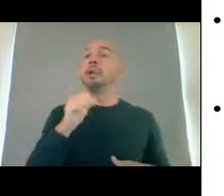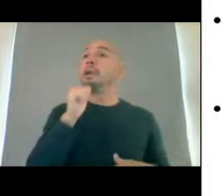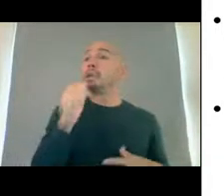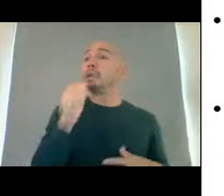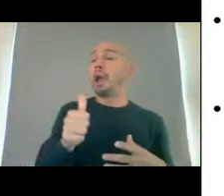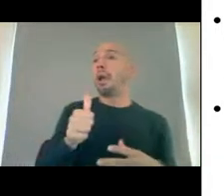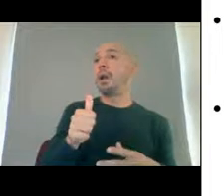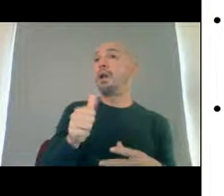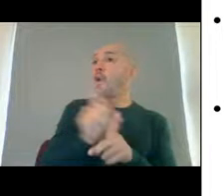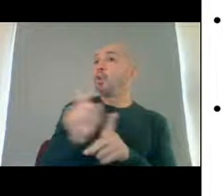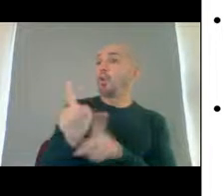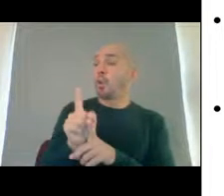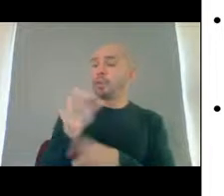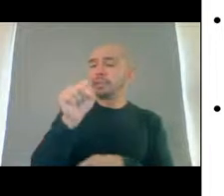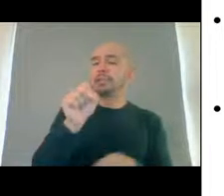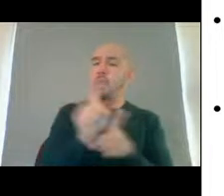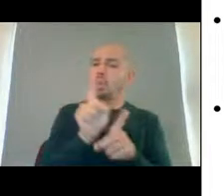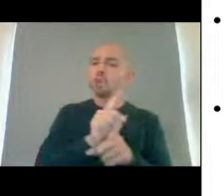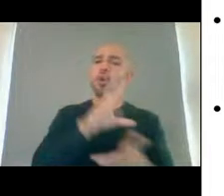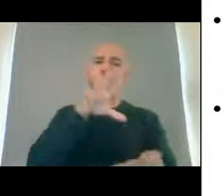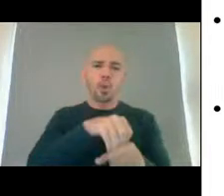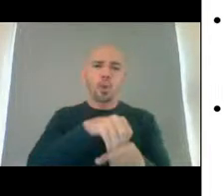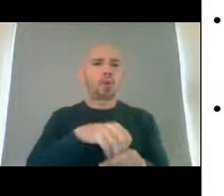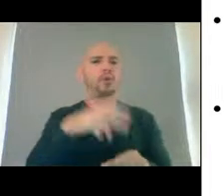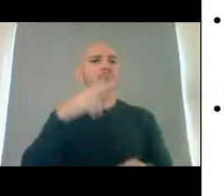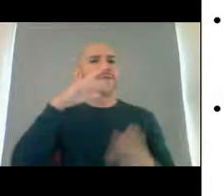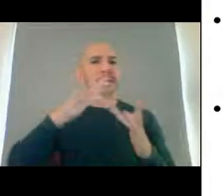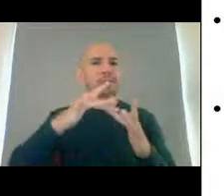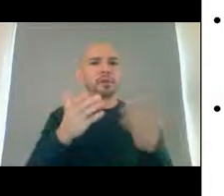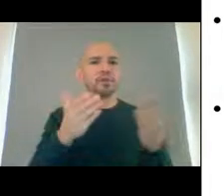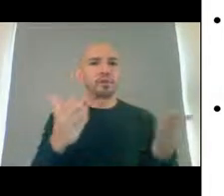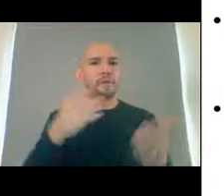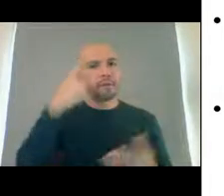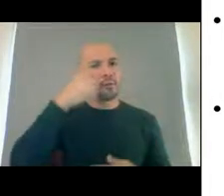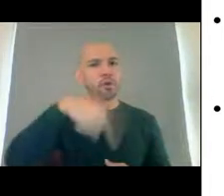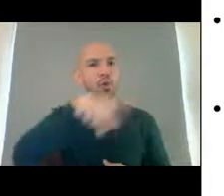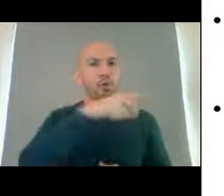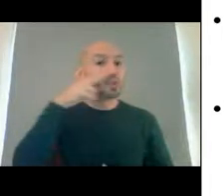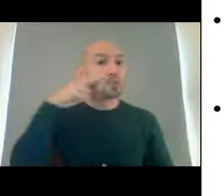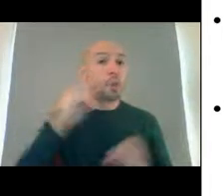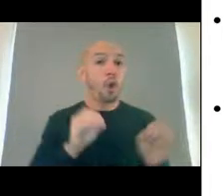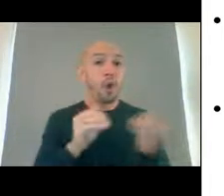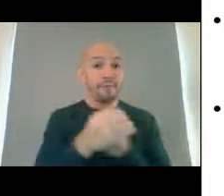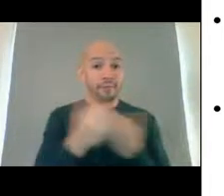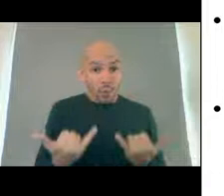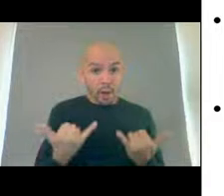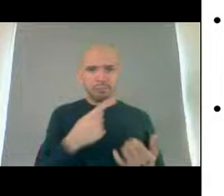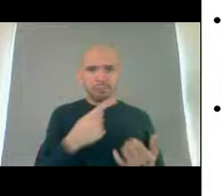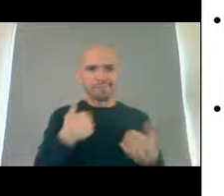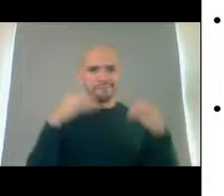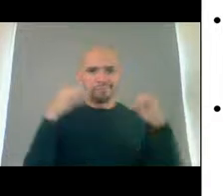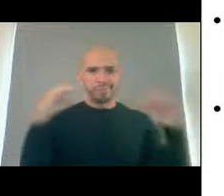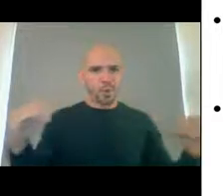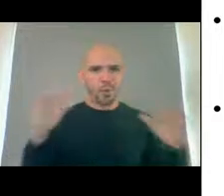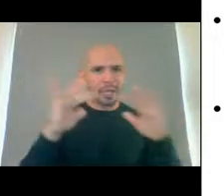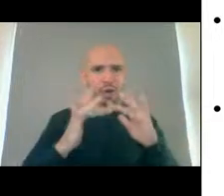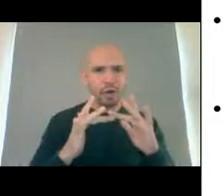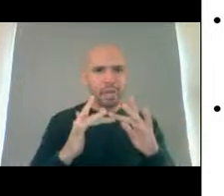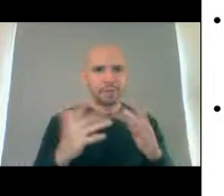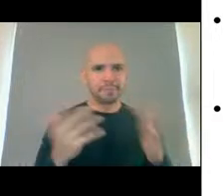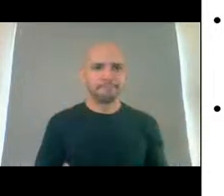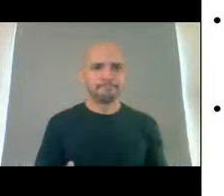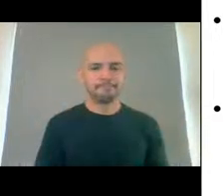office where um cell phone service currently is essentially non-existent and so we can see the direct benefits of the type of work that we're